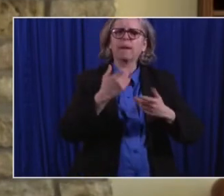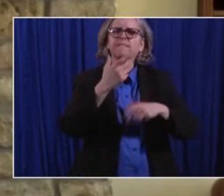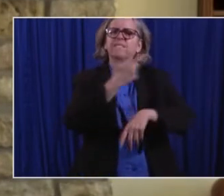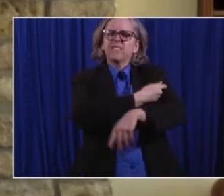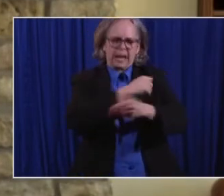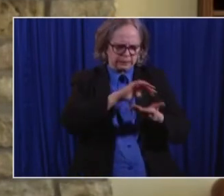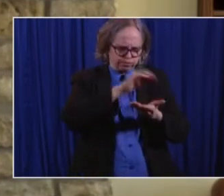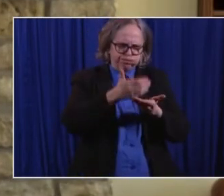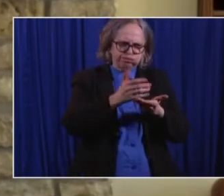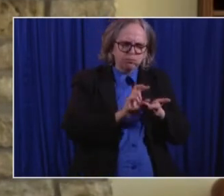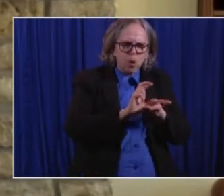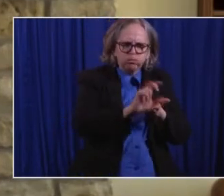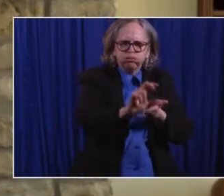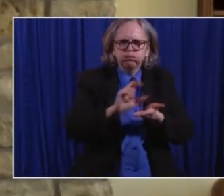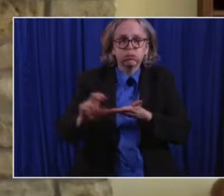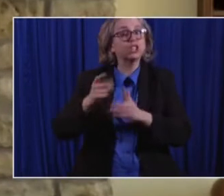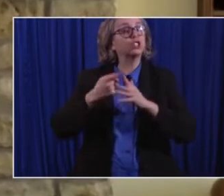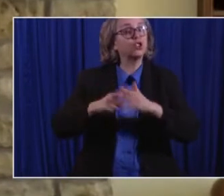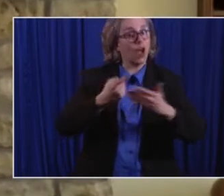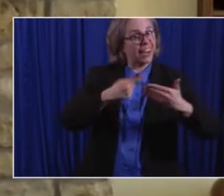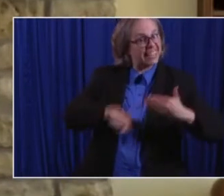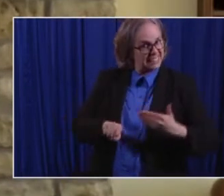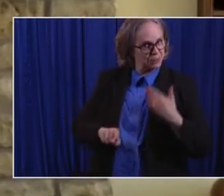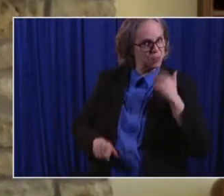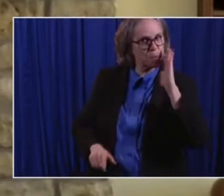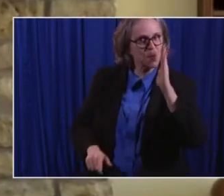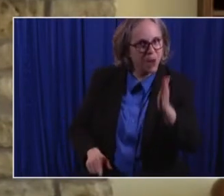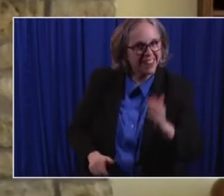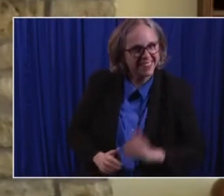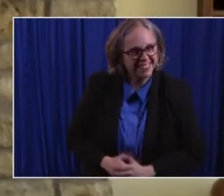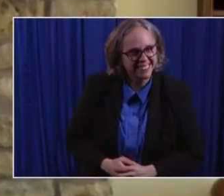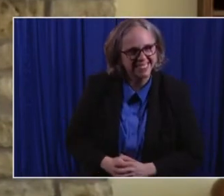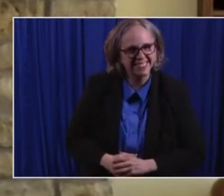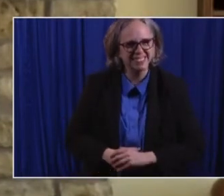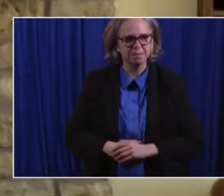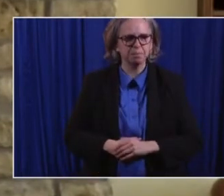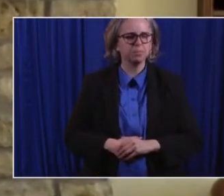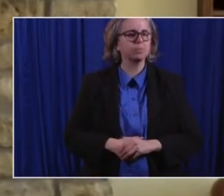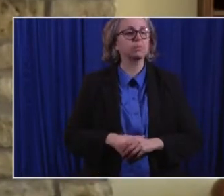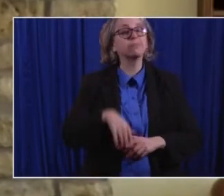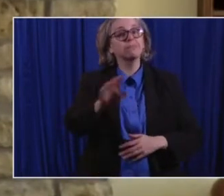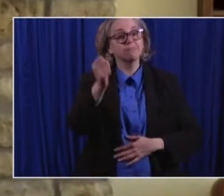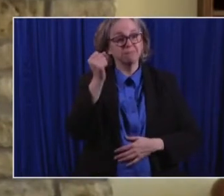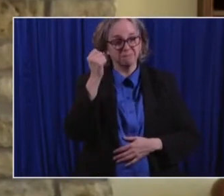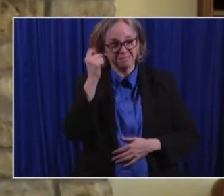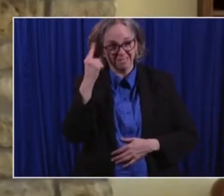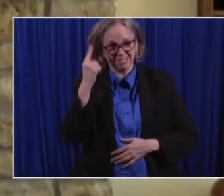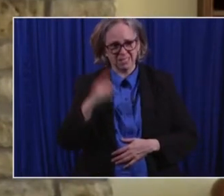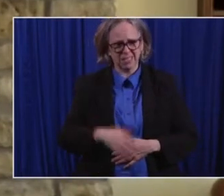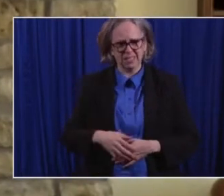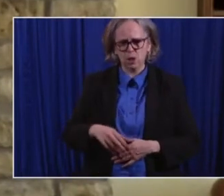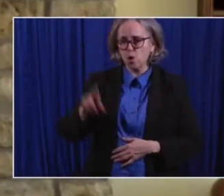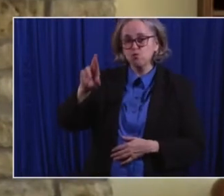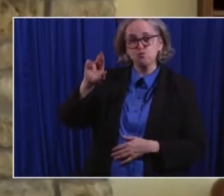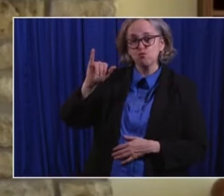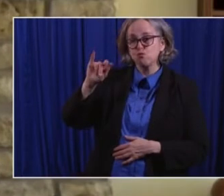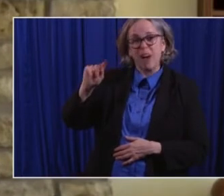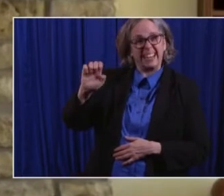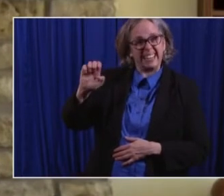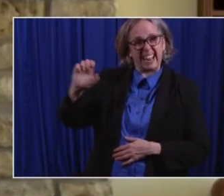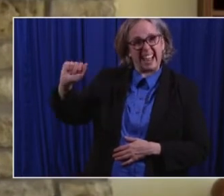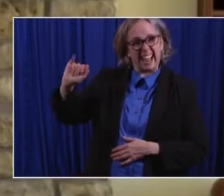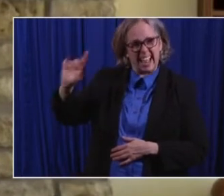week. We should also mention that Rite Aid continues to have the vaccinations,